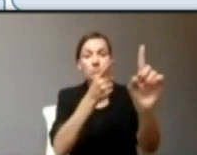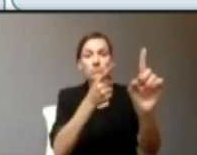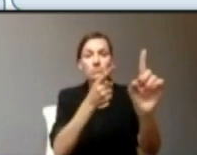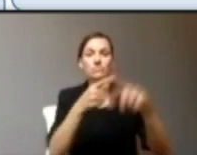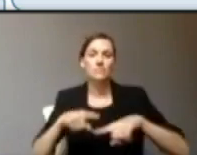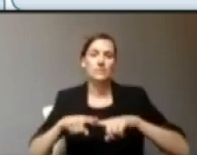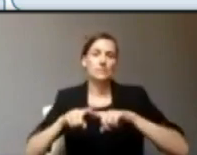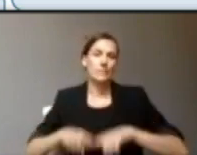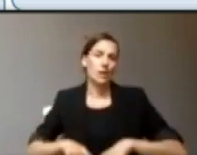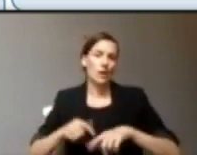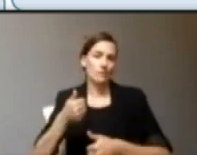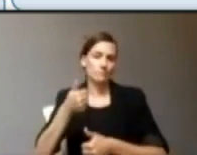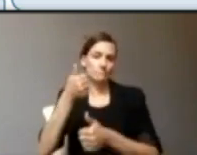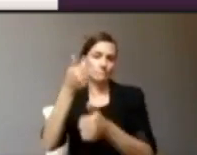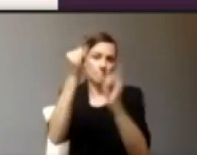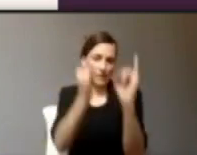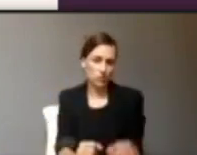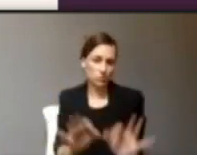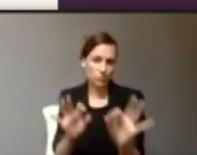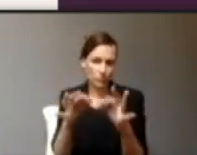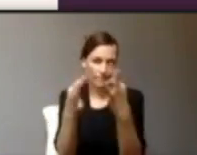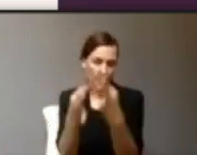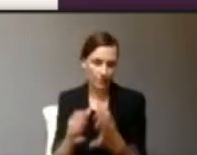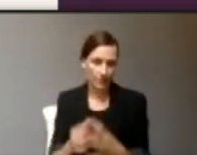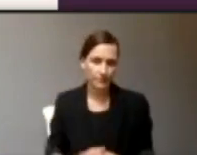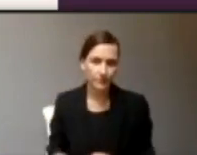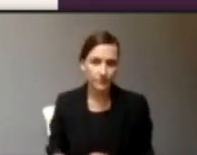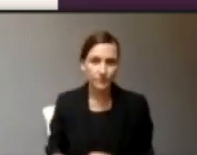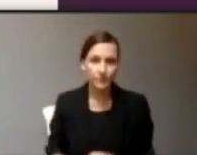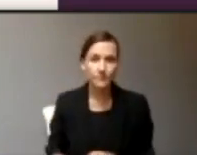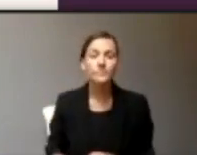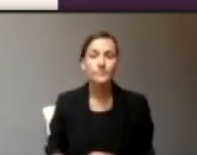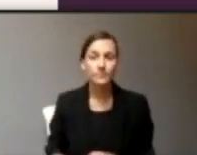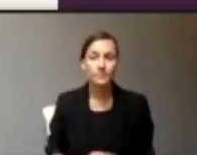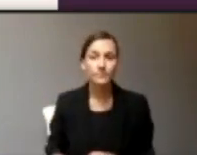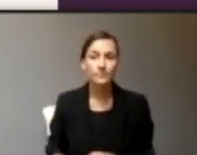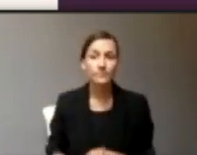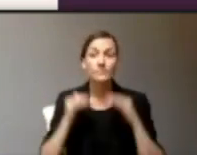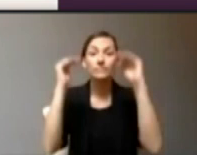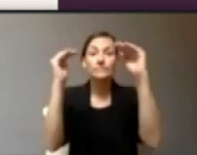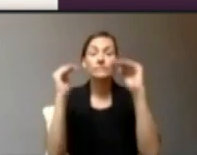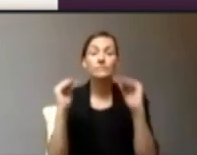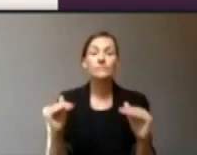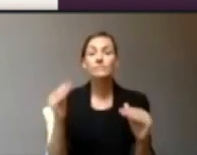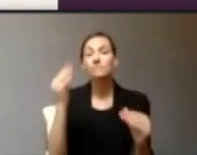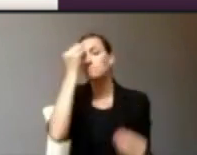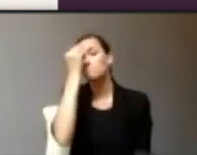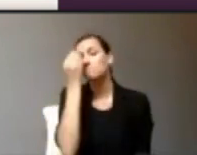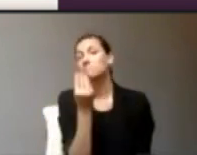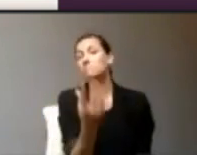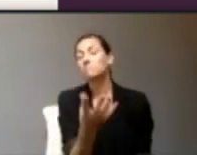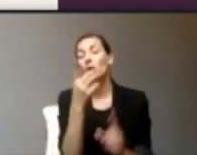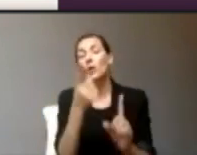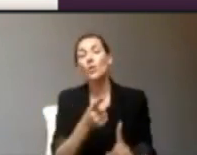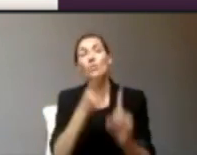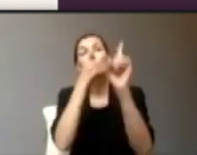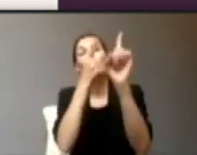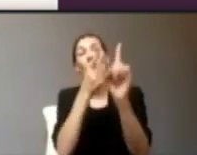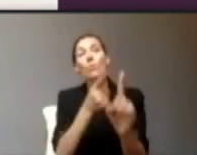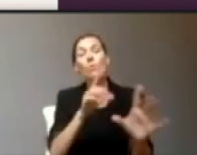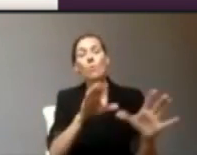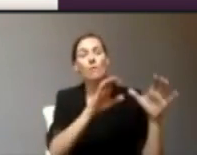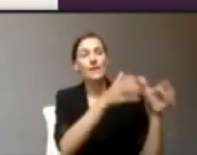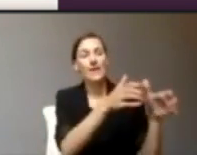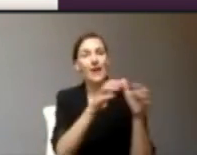attention. And then we can go to the next slide. And this is just to give you an idea of some of the goal categories. So